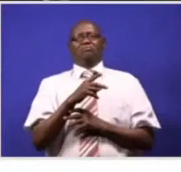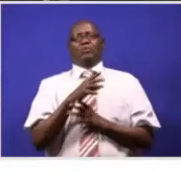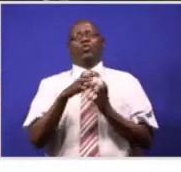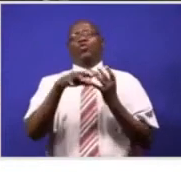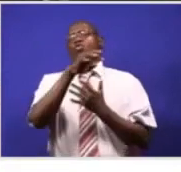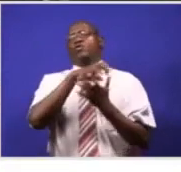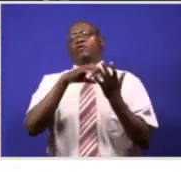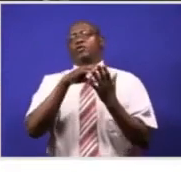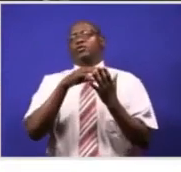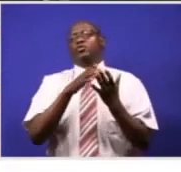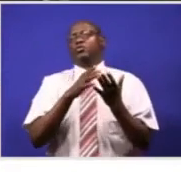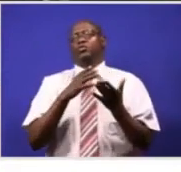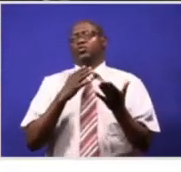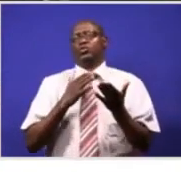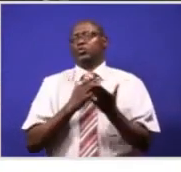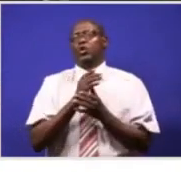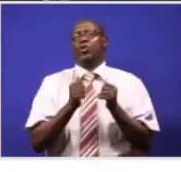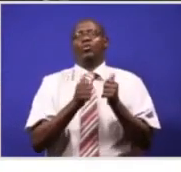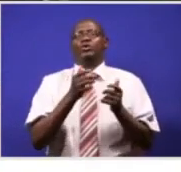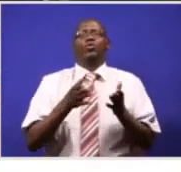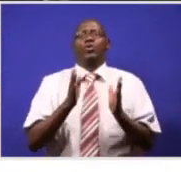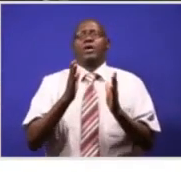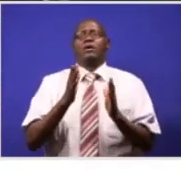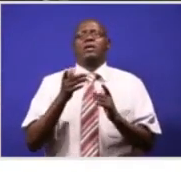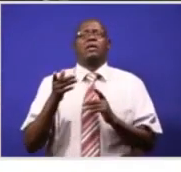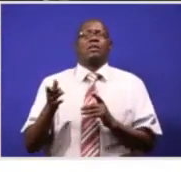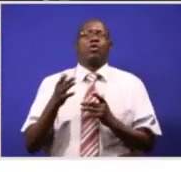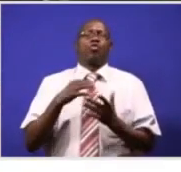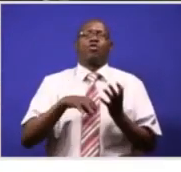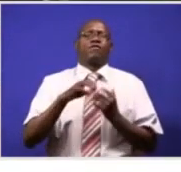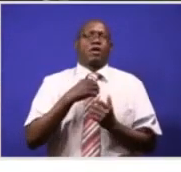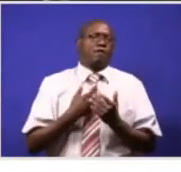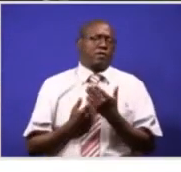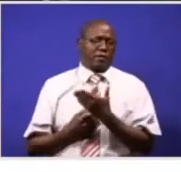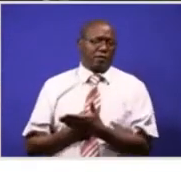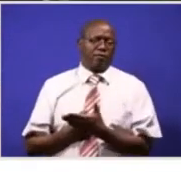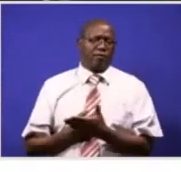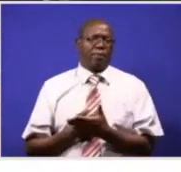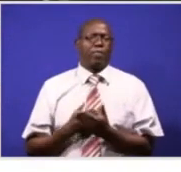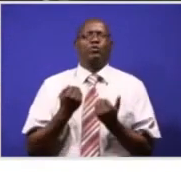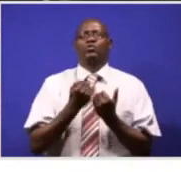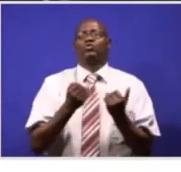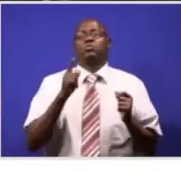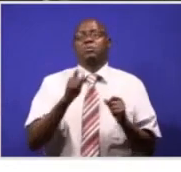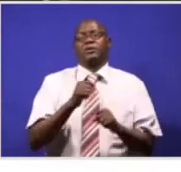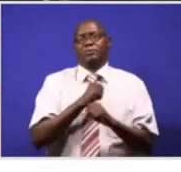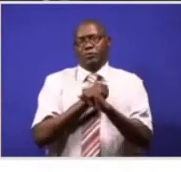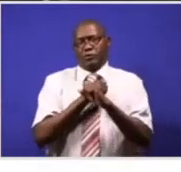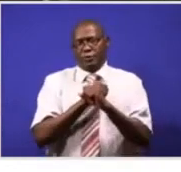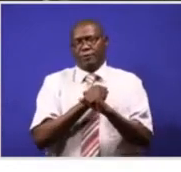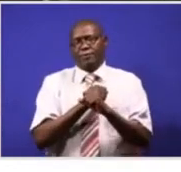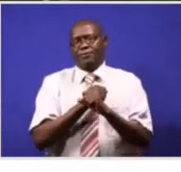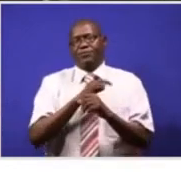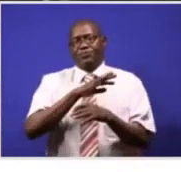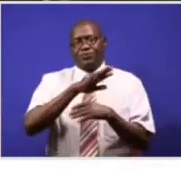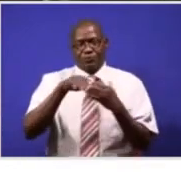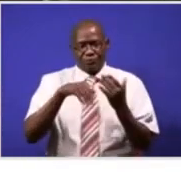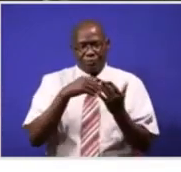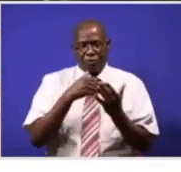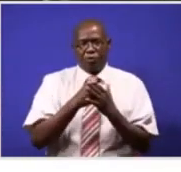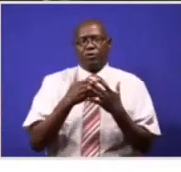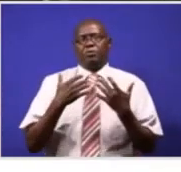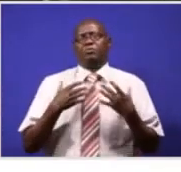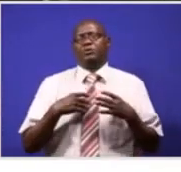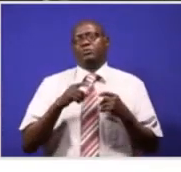They are not sure which way. So that's serious, and children must be protected. All people